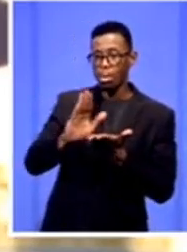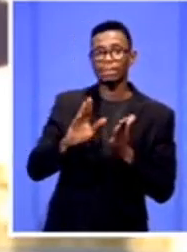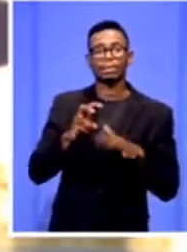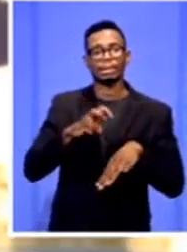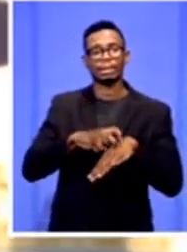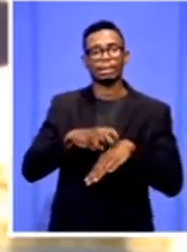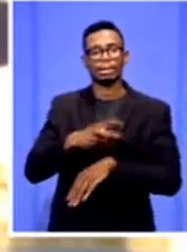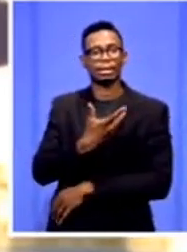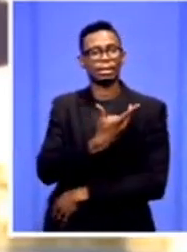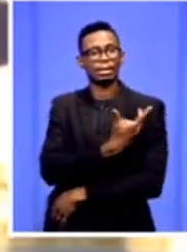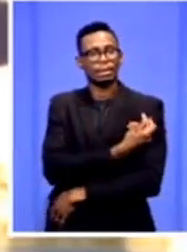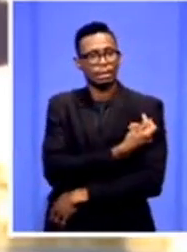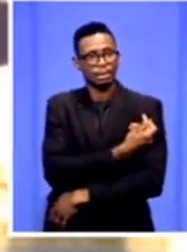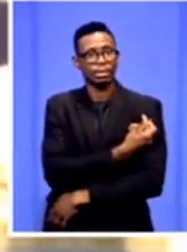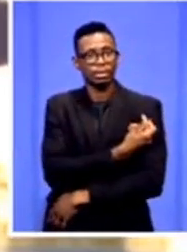are vaccinated.